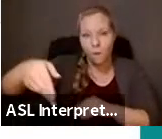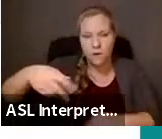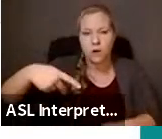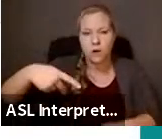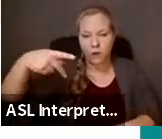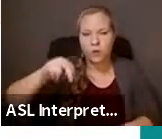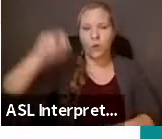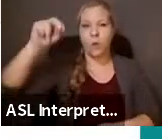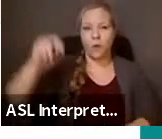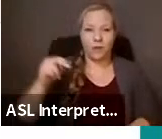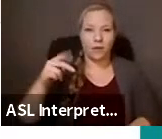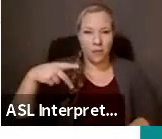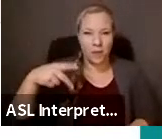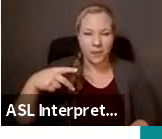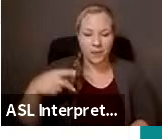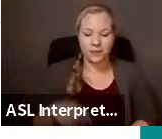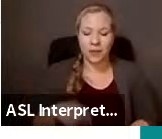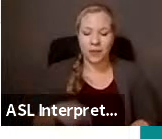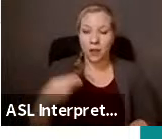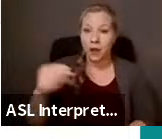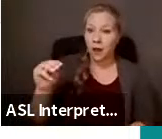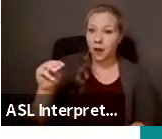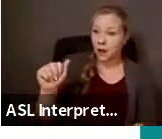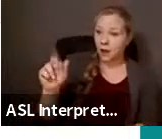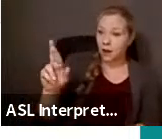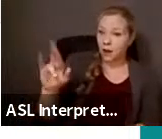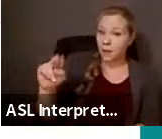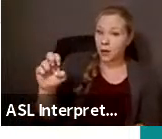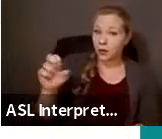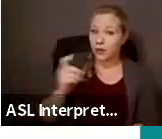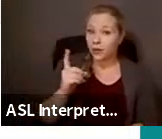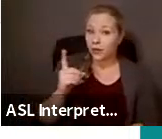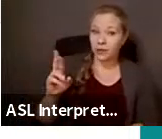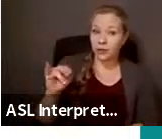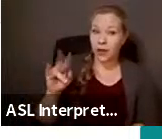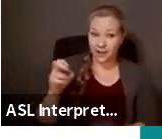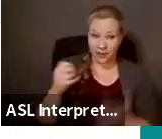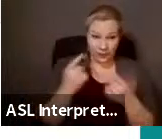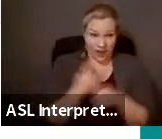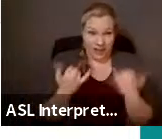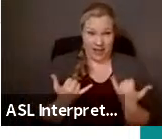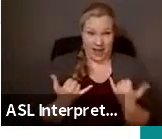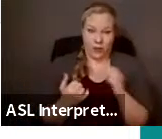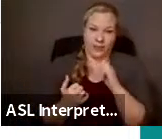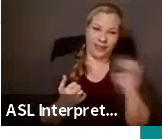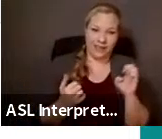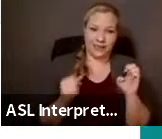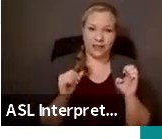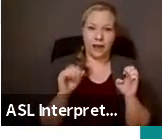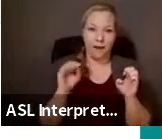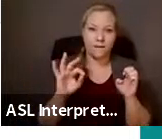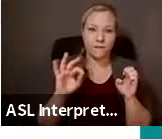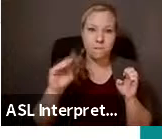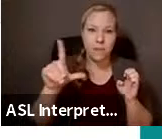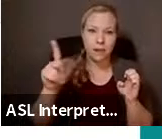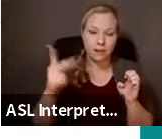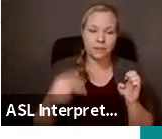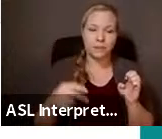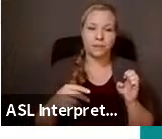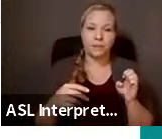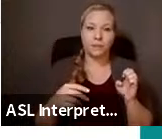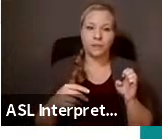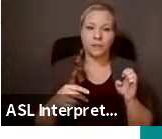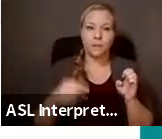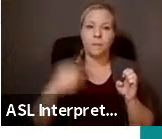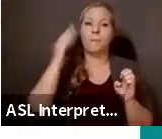Marine Drive, a significant portion of Marine Drive and what is today on the east side MLK, will be rebuilt as a part of